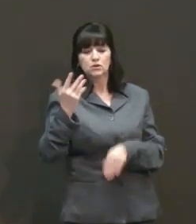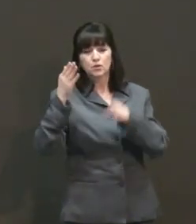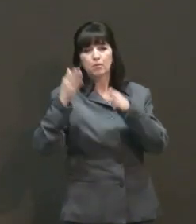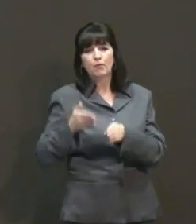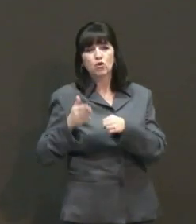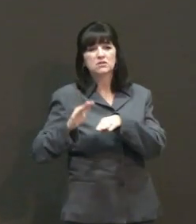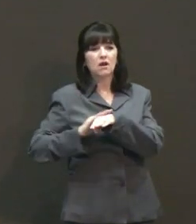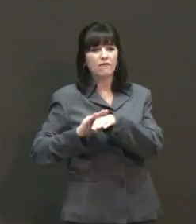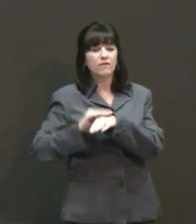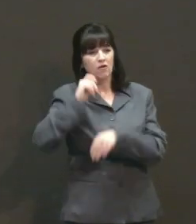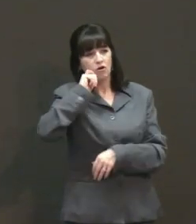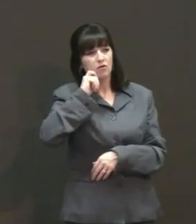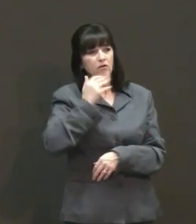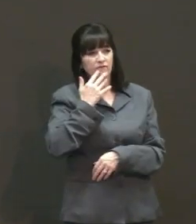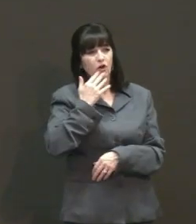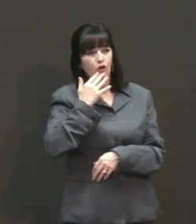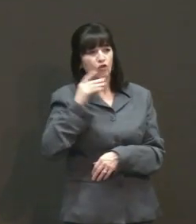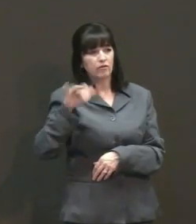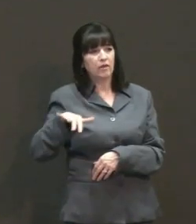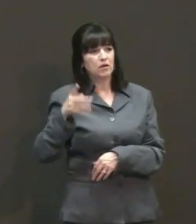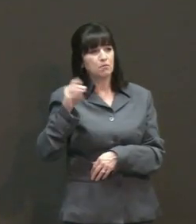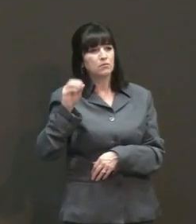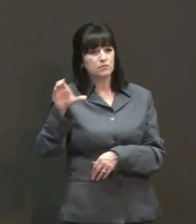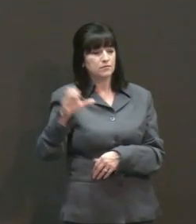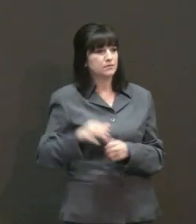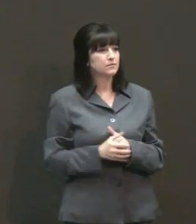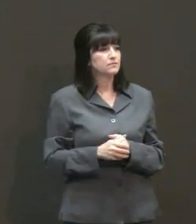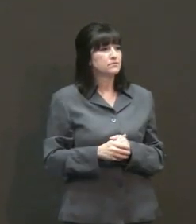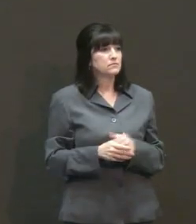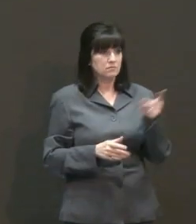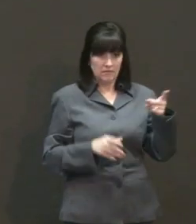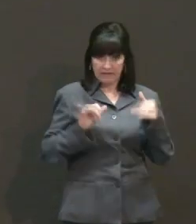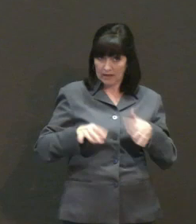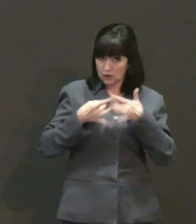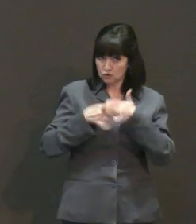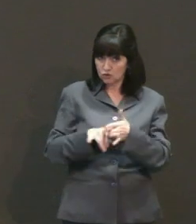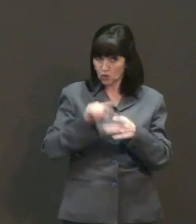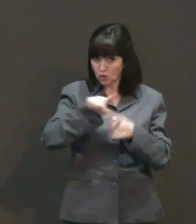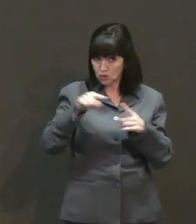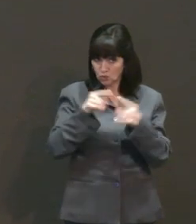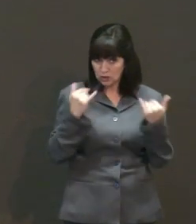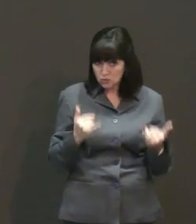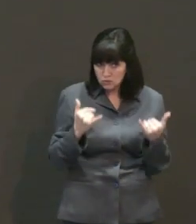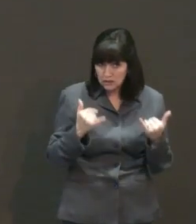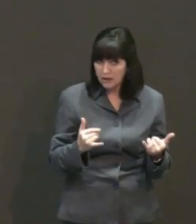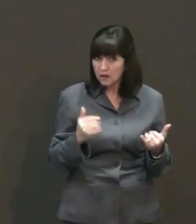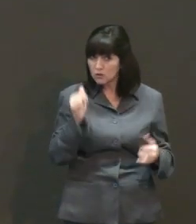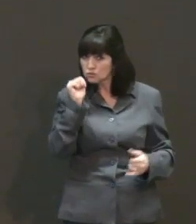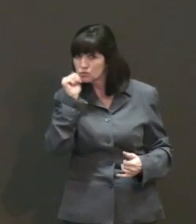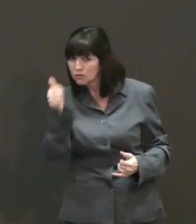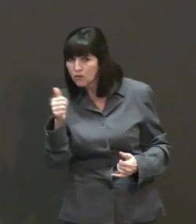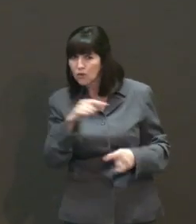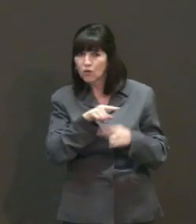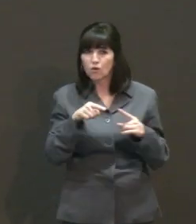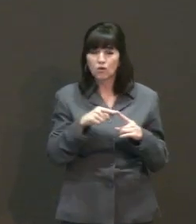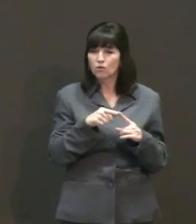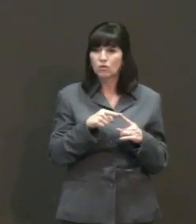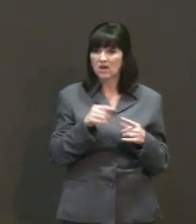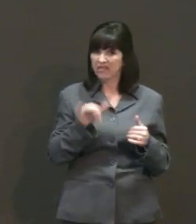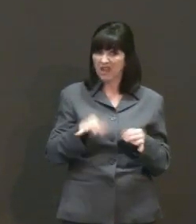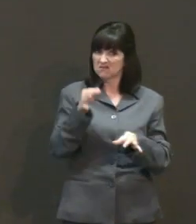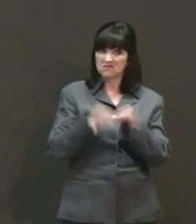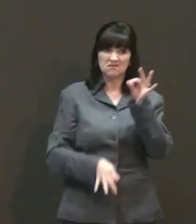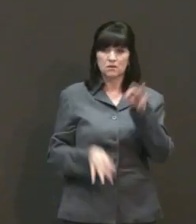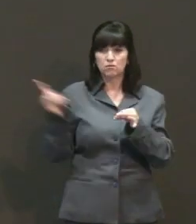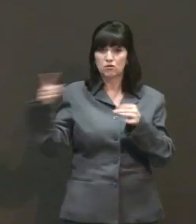And this starts today, or started today, or does it start tomorrow, or? Starting today. And it's that simple. You just say, hey, guys, we need this information,